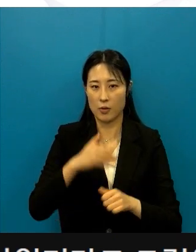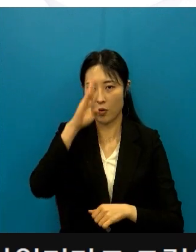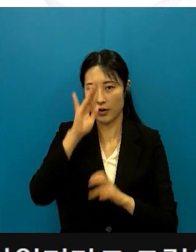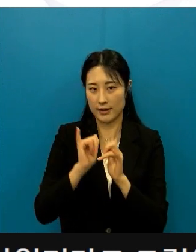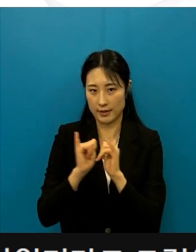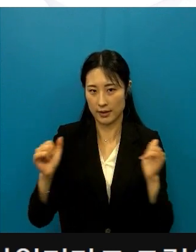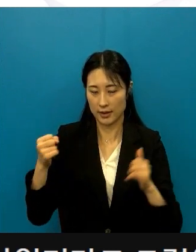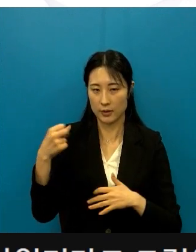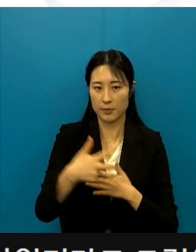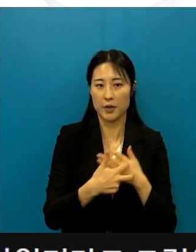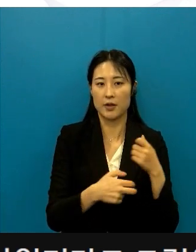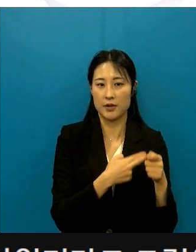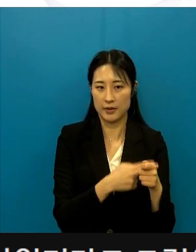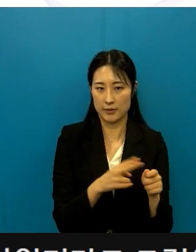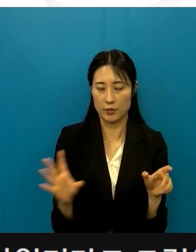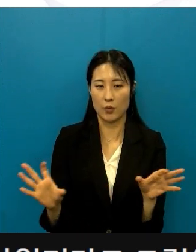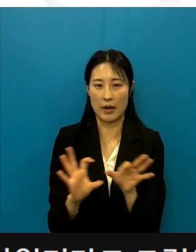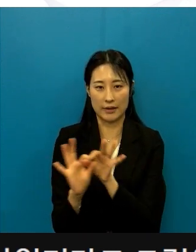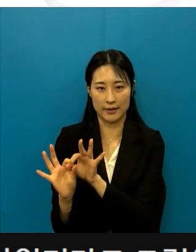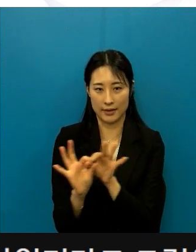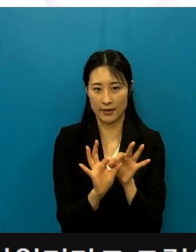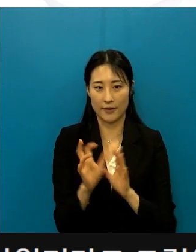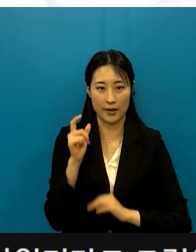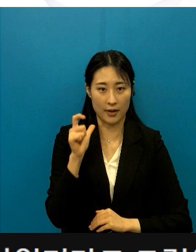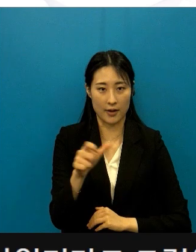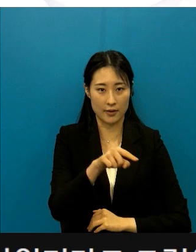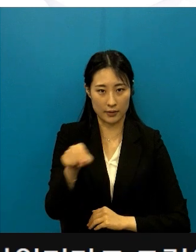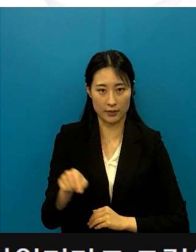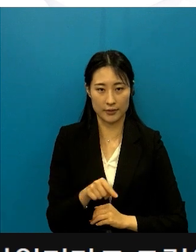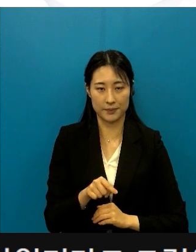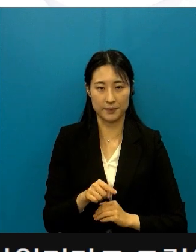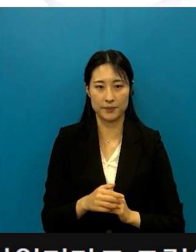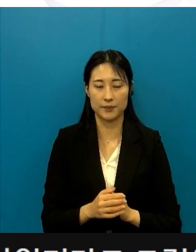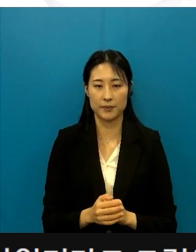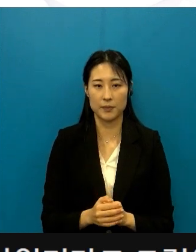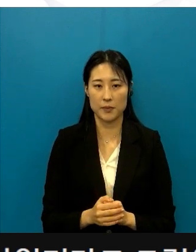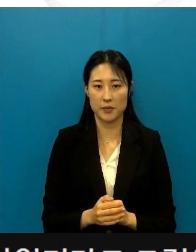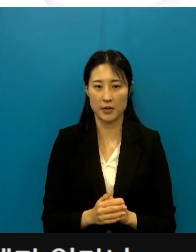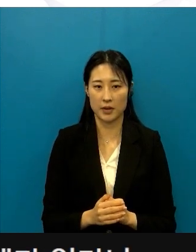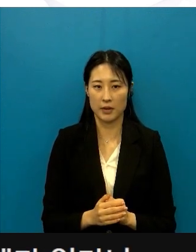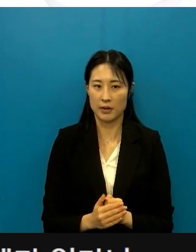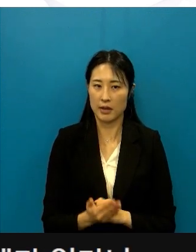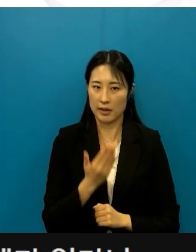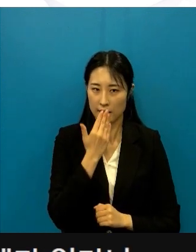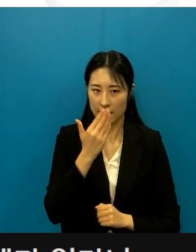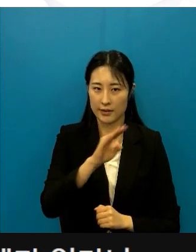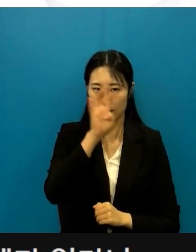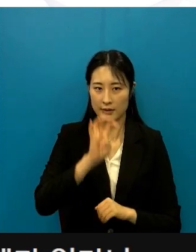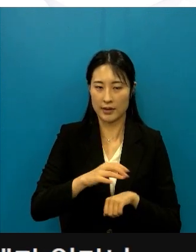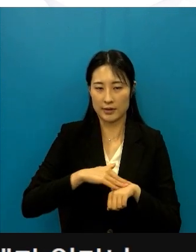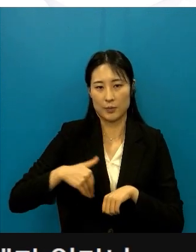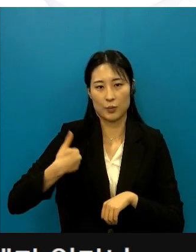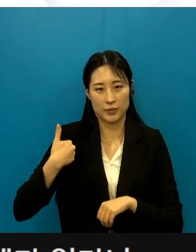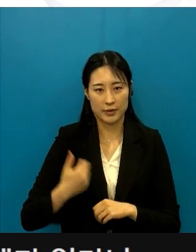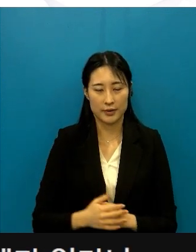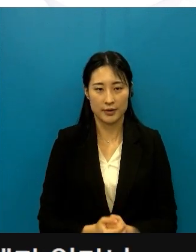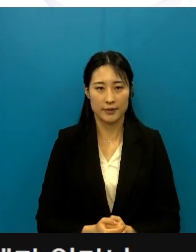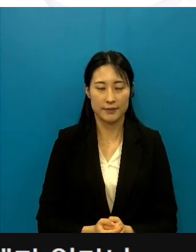BADs. Instead of that, we may have a formal process